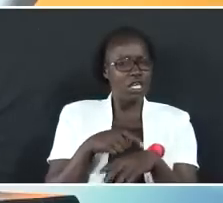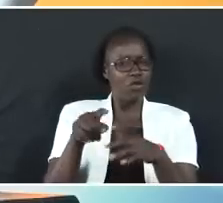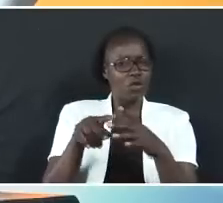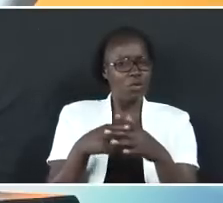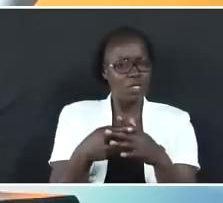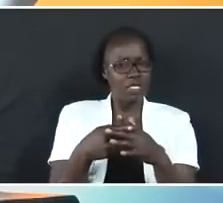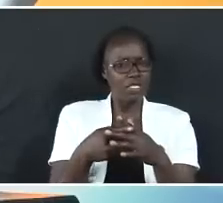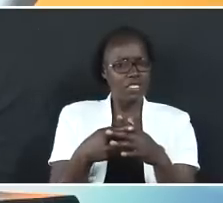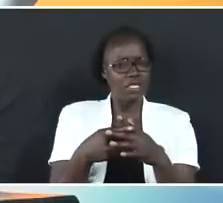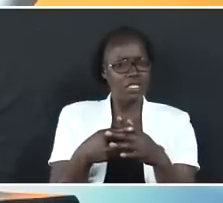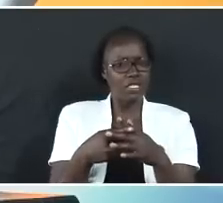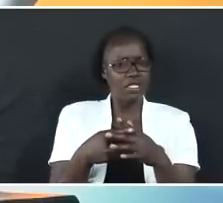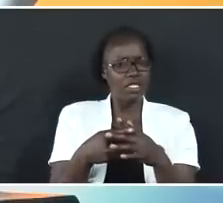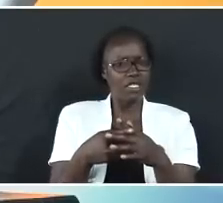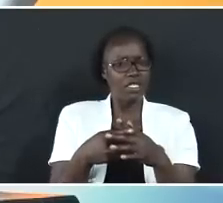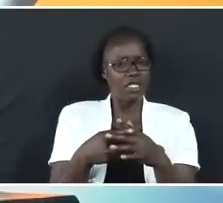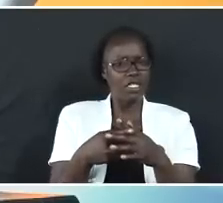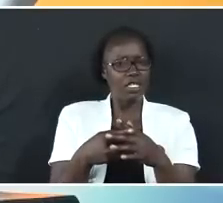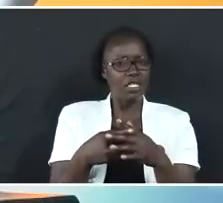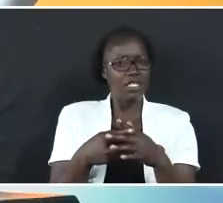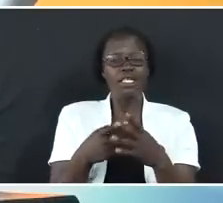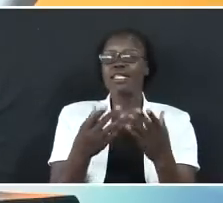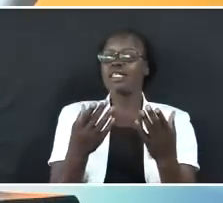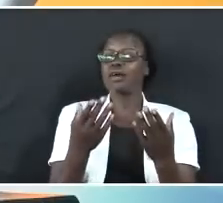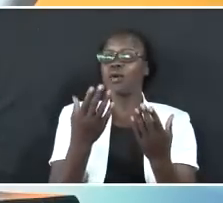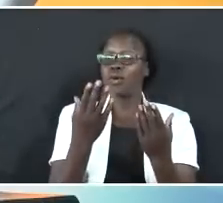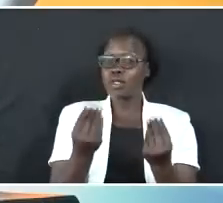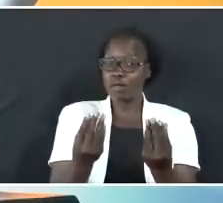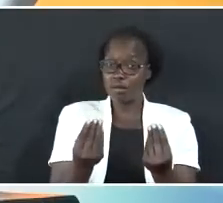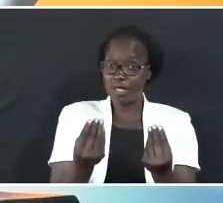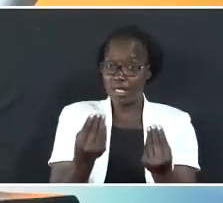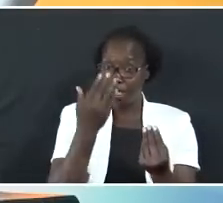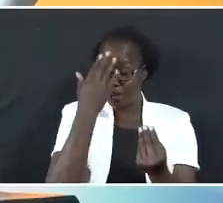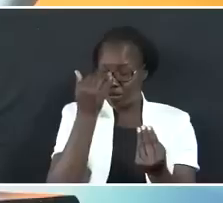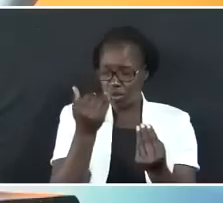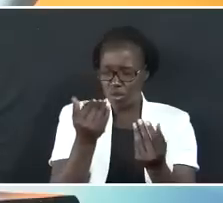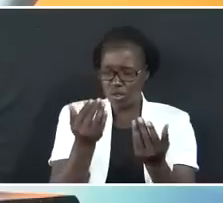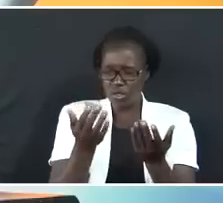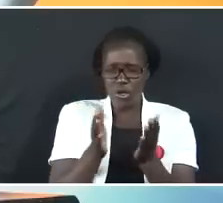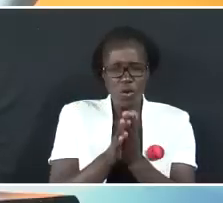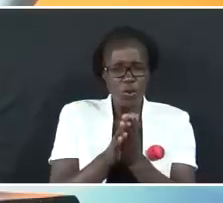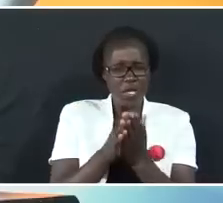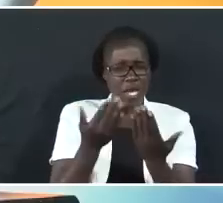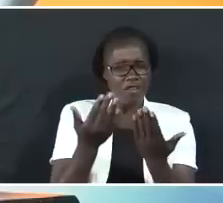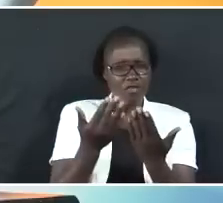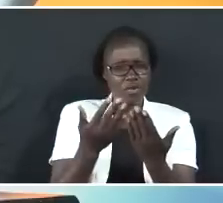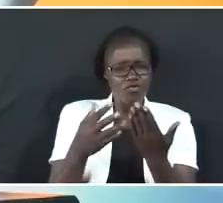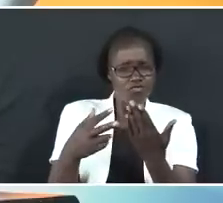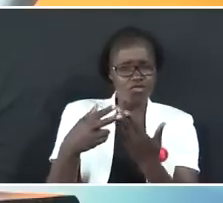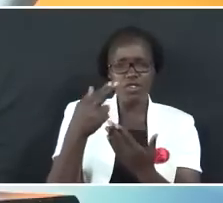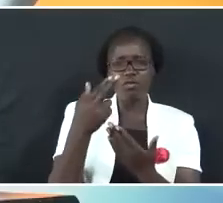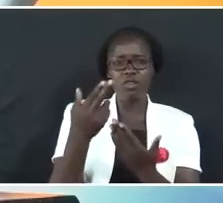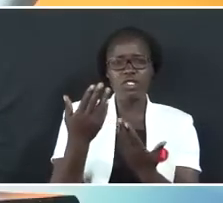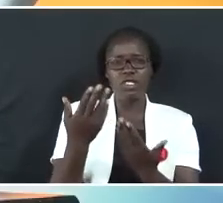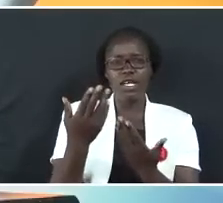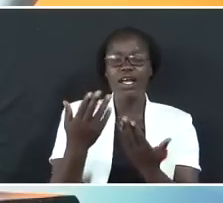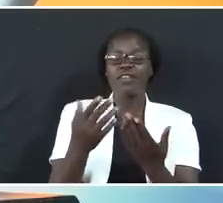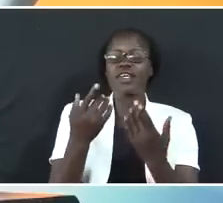began, is simply because we have betrayed the secret of our